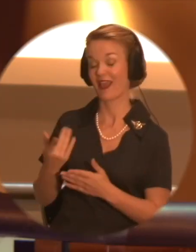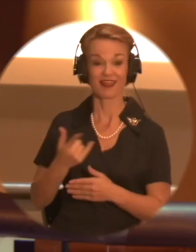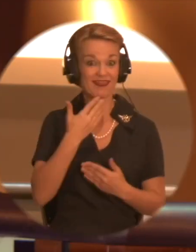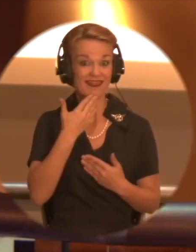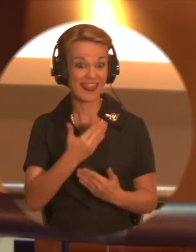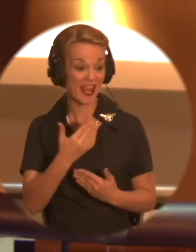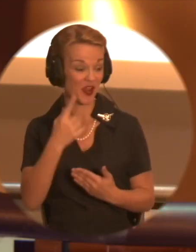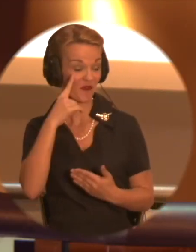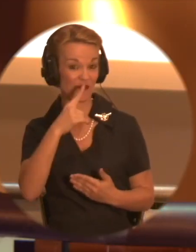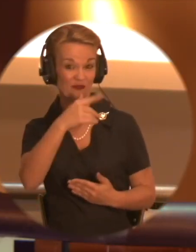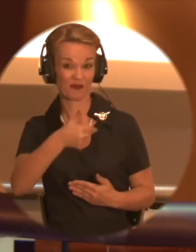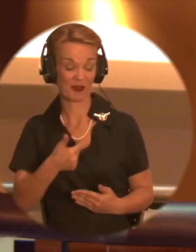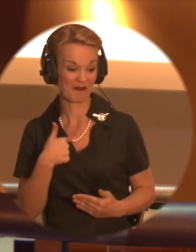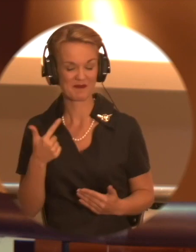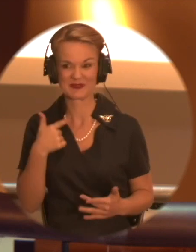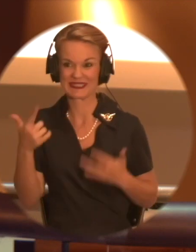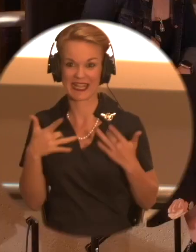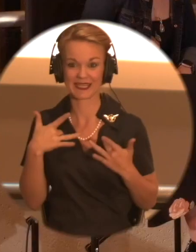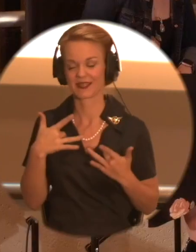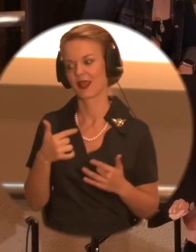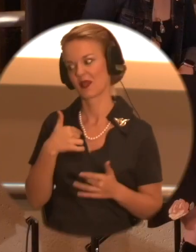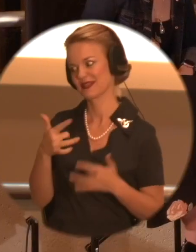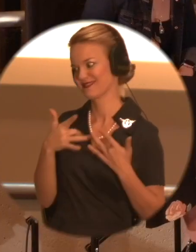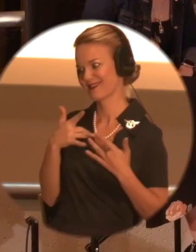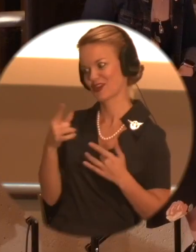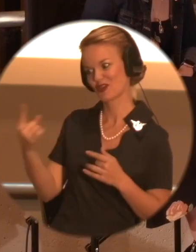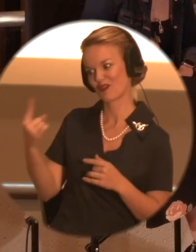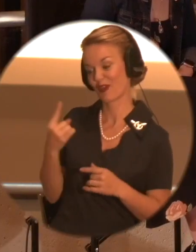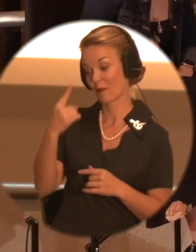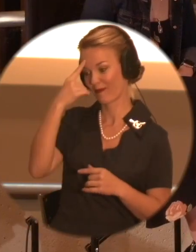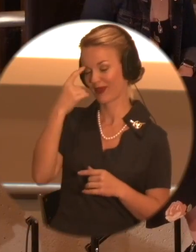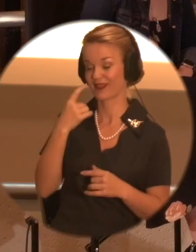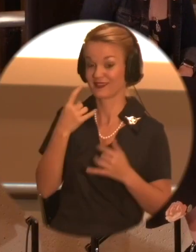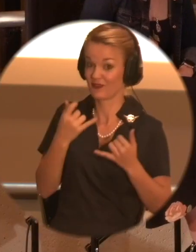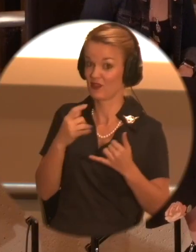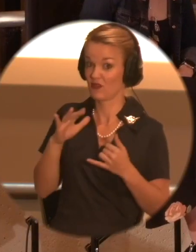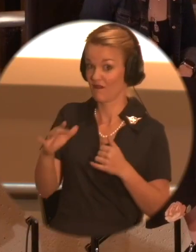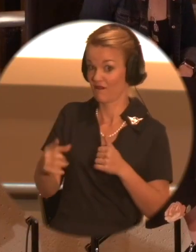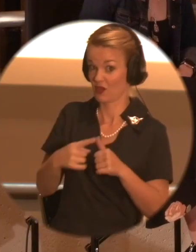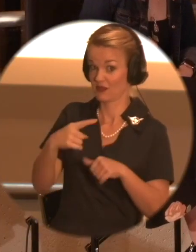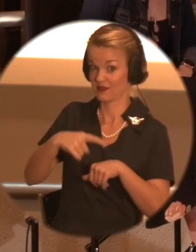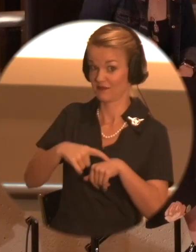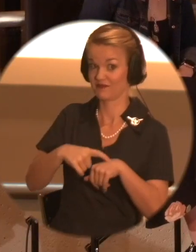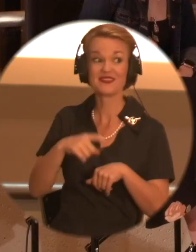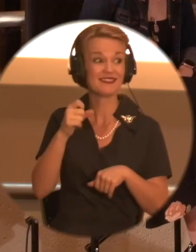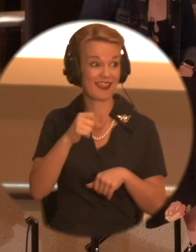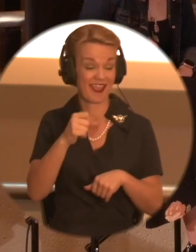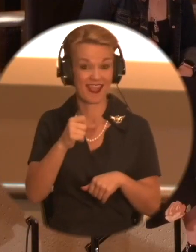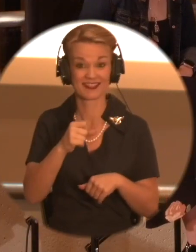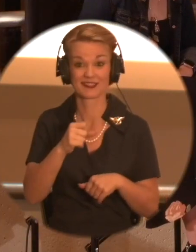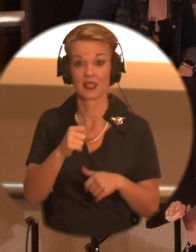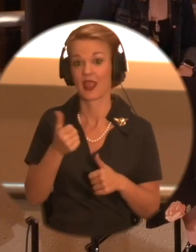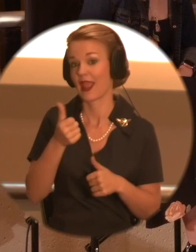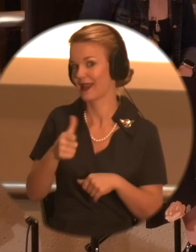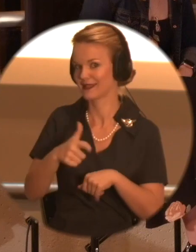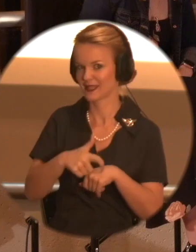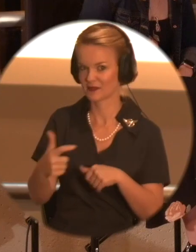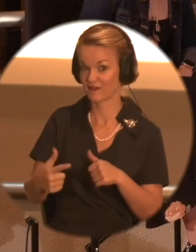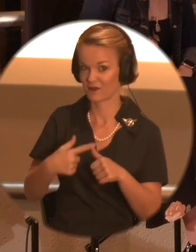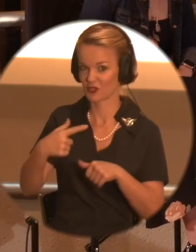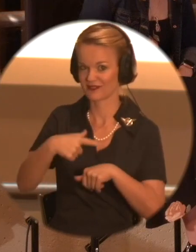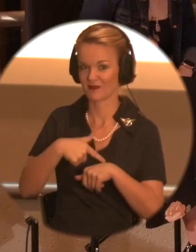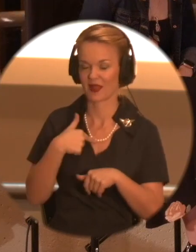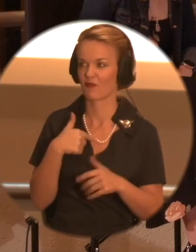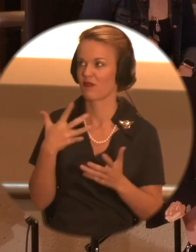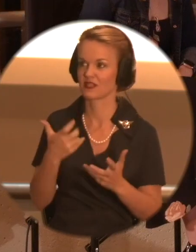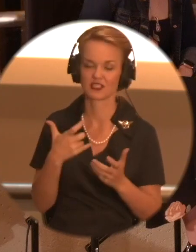Yeah. I know, I'm so stoked. I'm really excited to have you here because this is your first time. It is my first time. And anytime we have someone who's first time, I want to